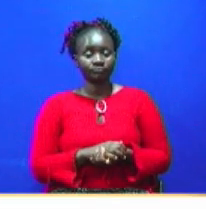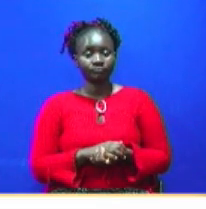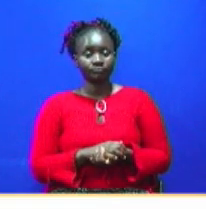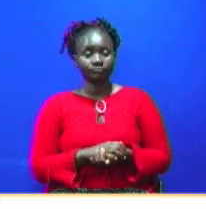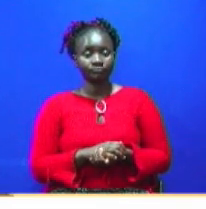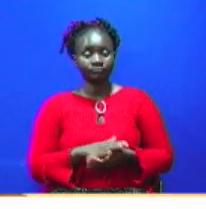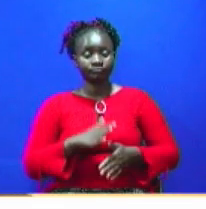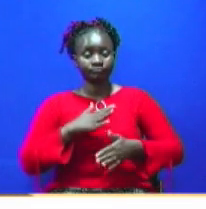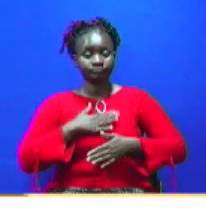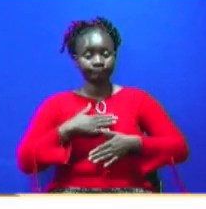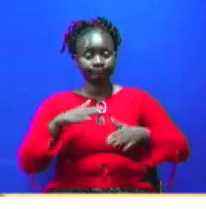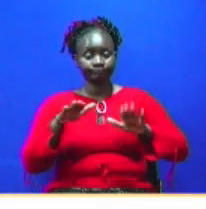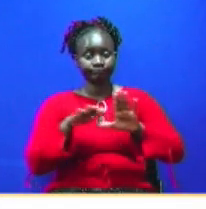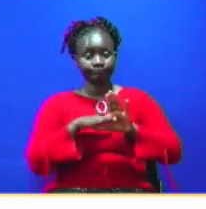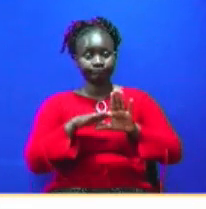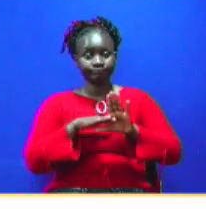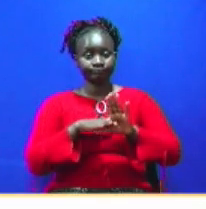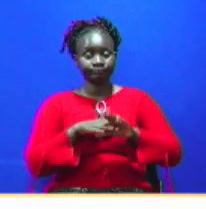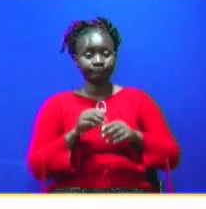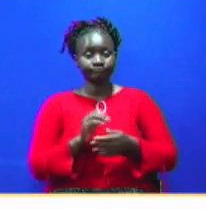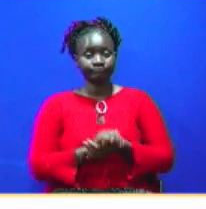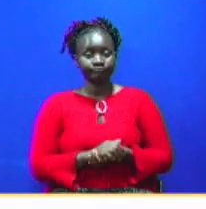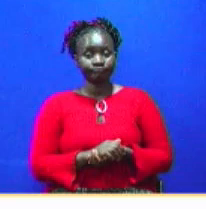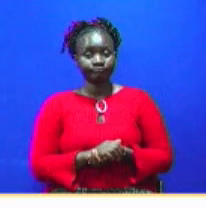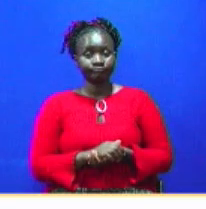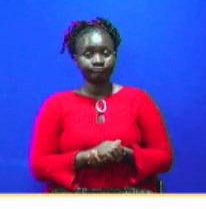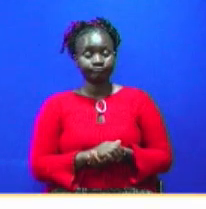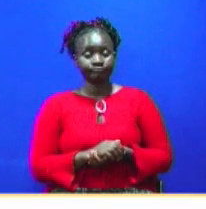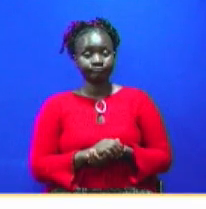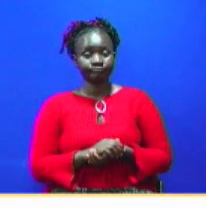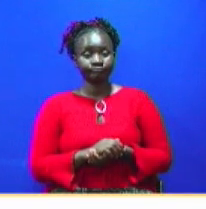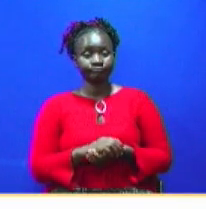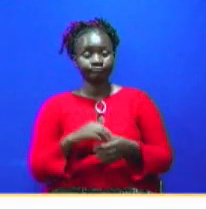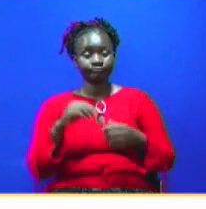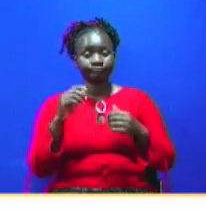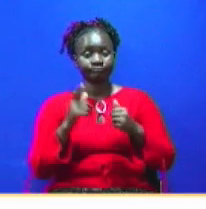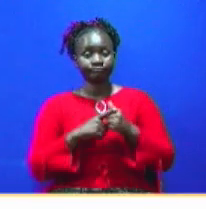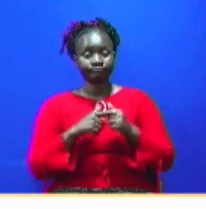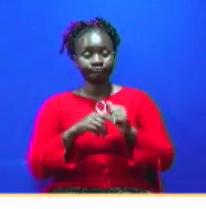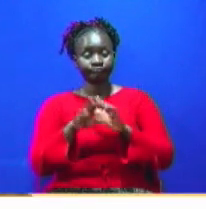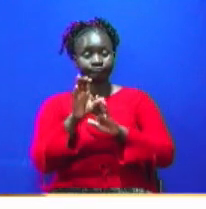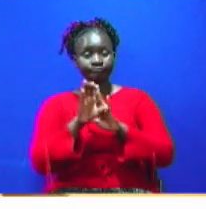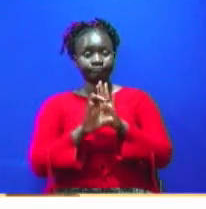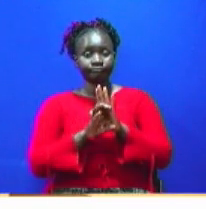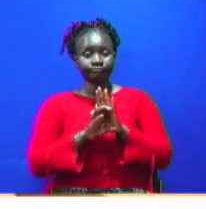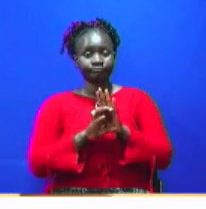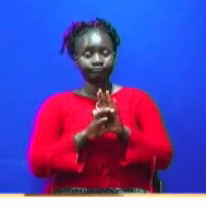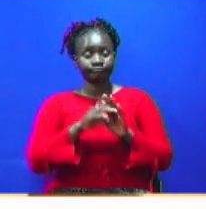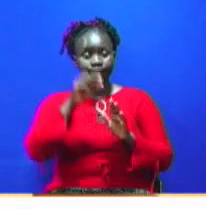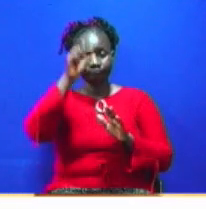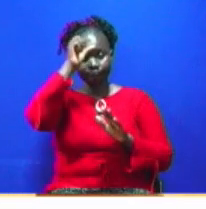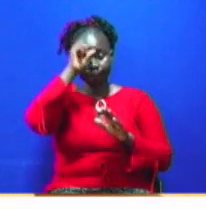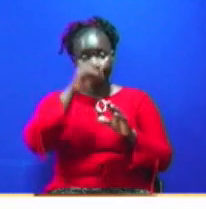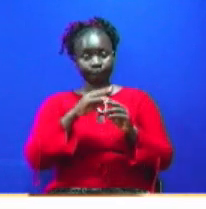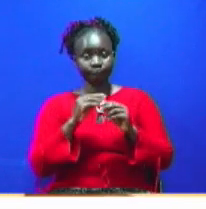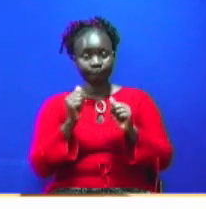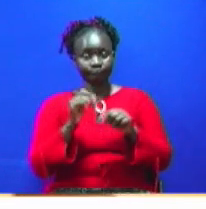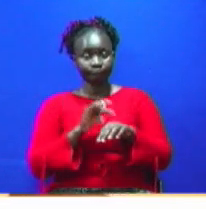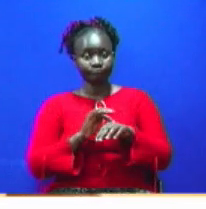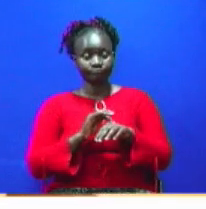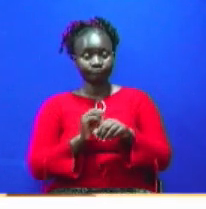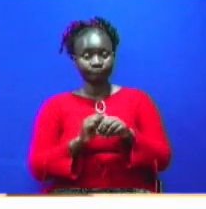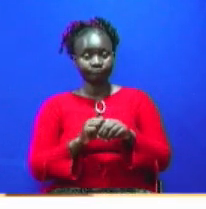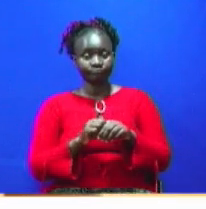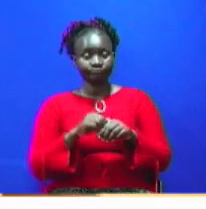Honorable members, section 40, subsection 6 of the County Government Act states that if a resolution and subsection